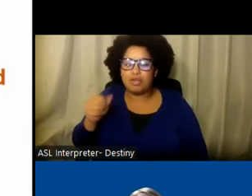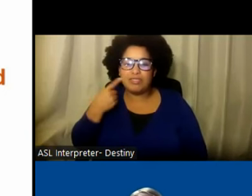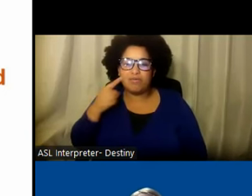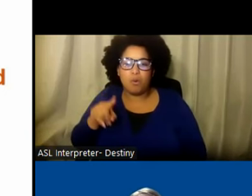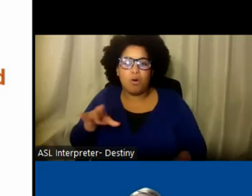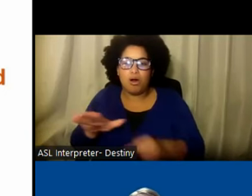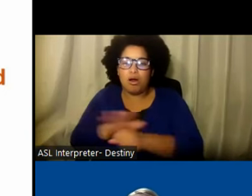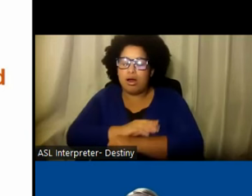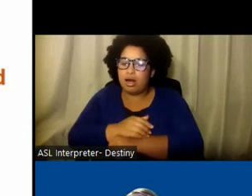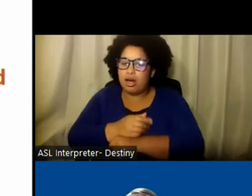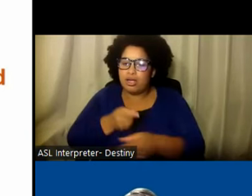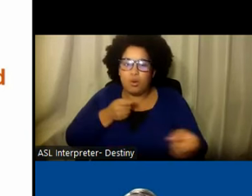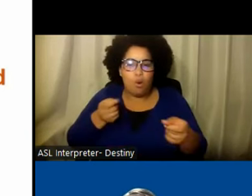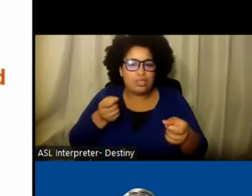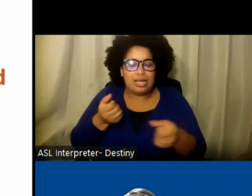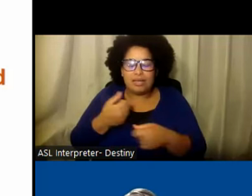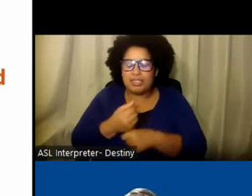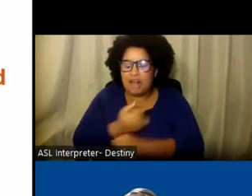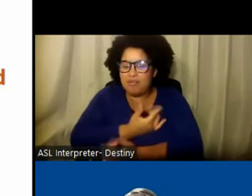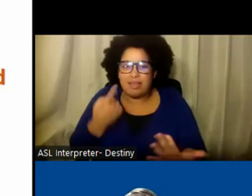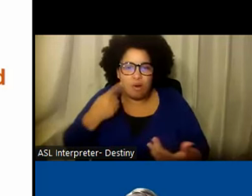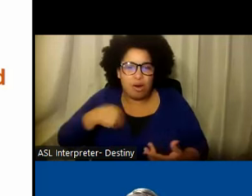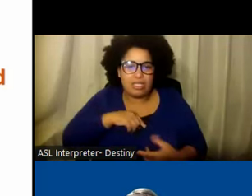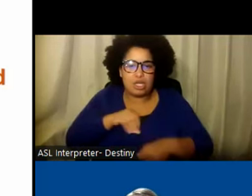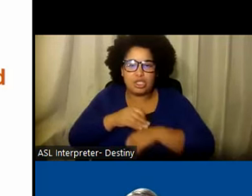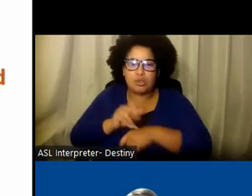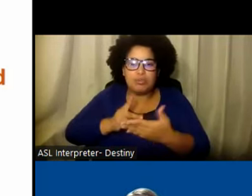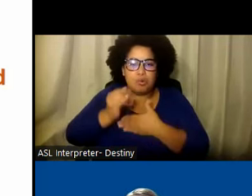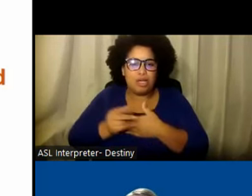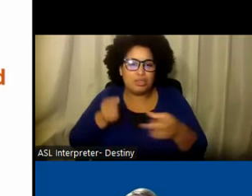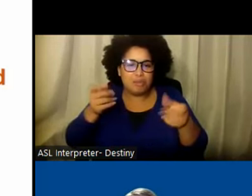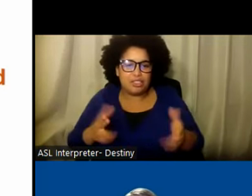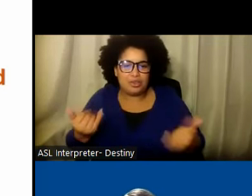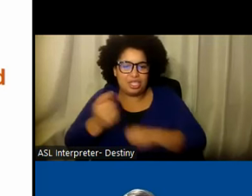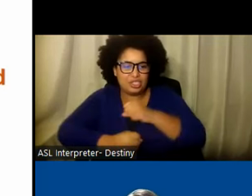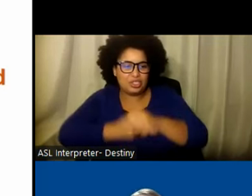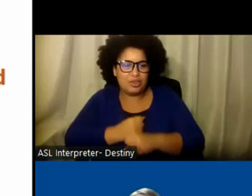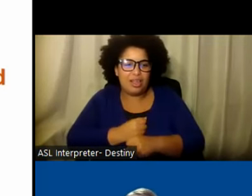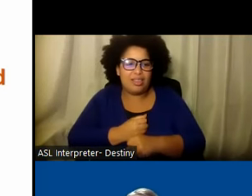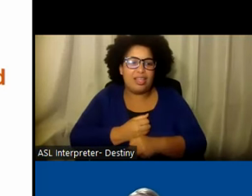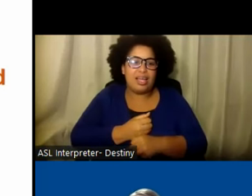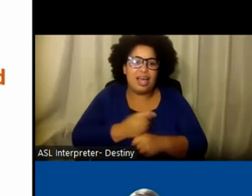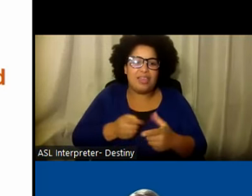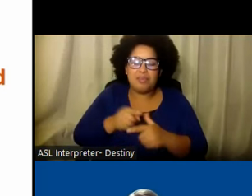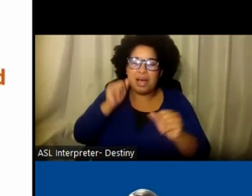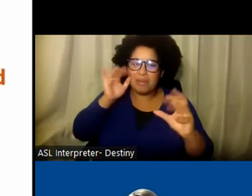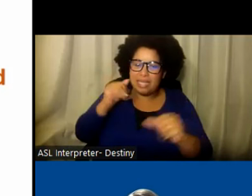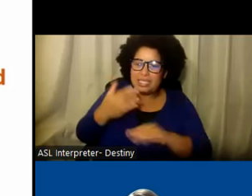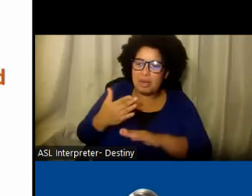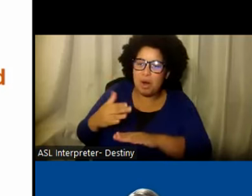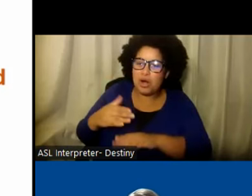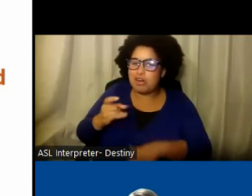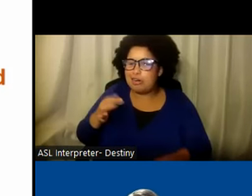ship together and moving us forward as our consultant project manager this year. And of course, my amazing partner in crime,